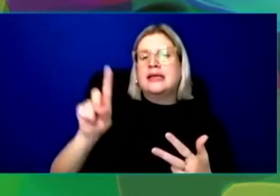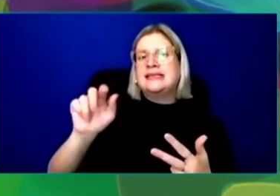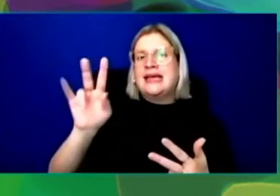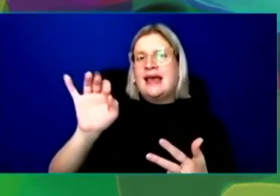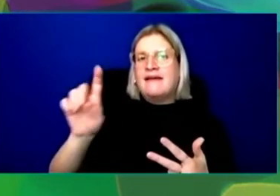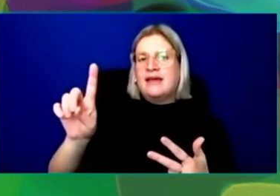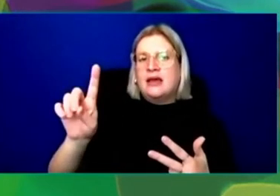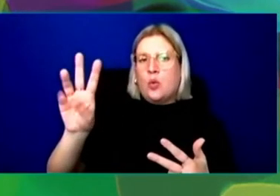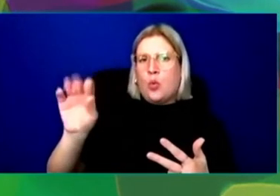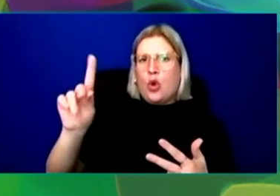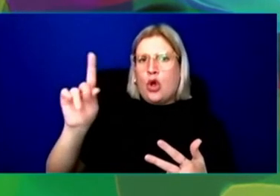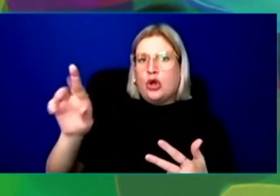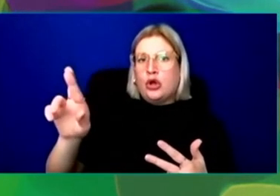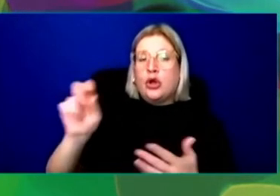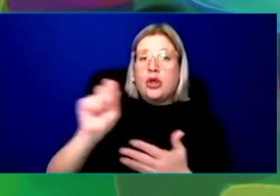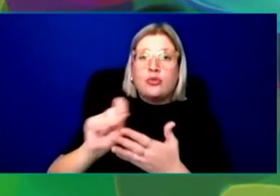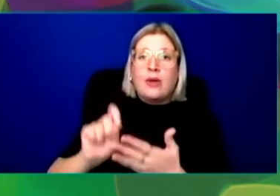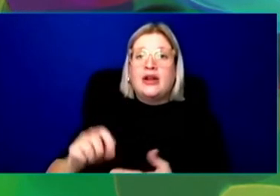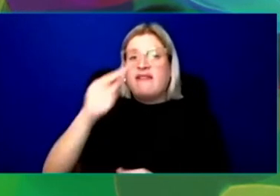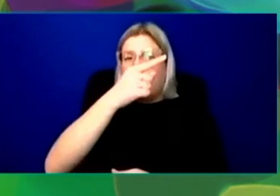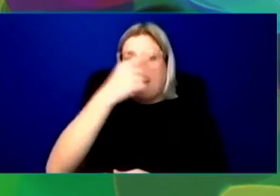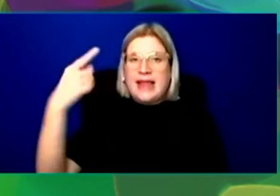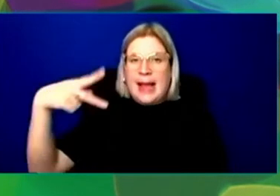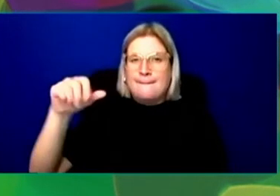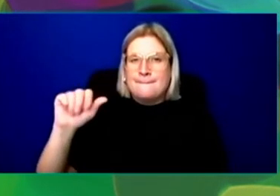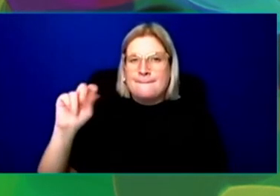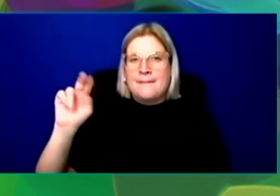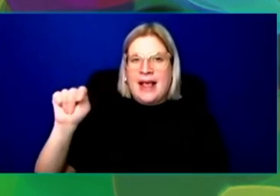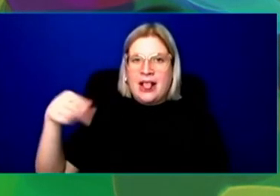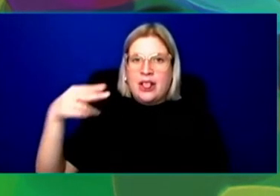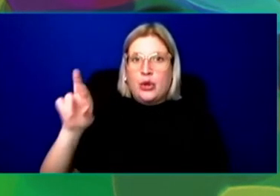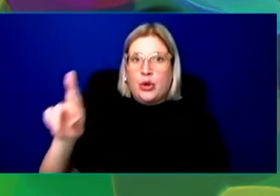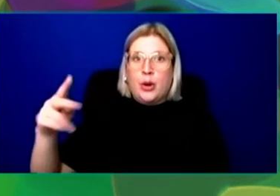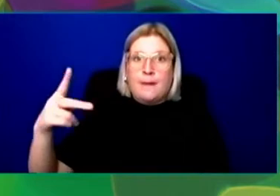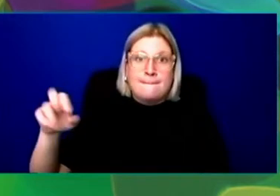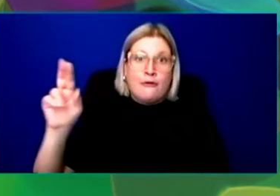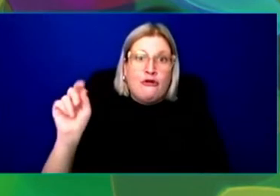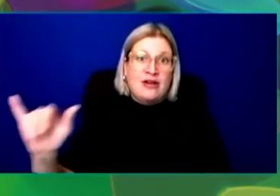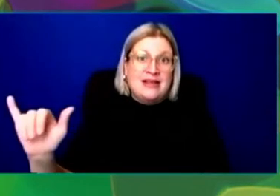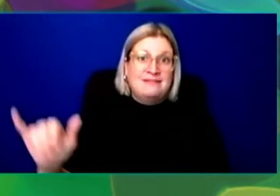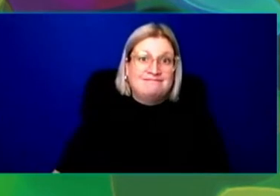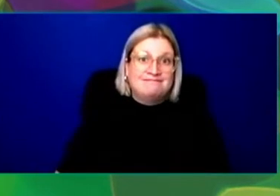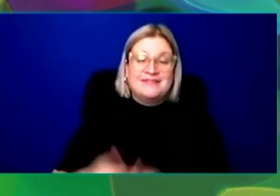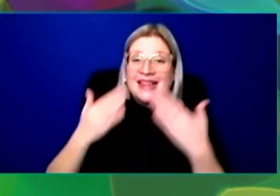author of The Black Panther Party. So thank you so much, and we'll see you a little later.